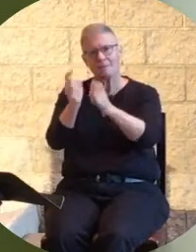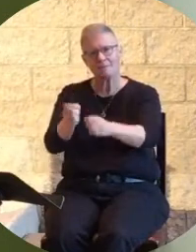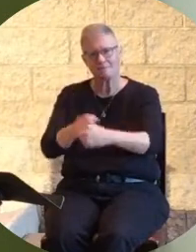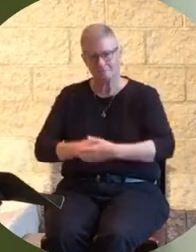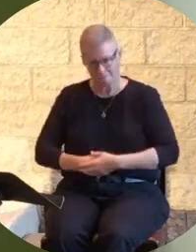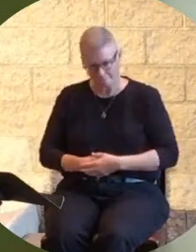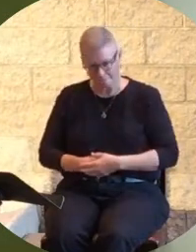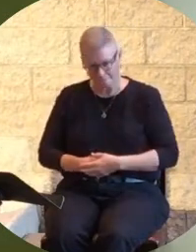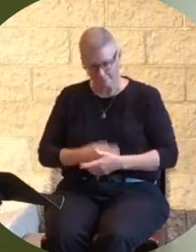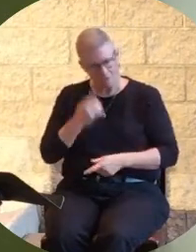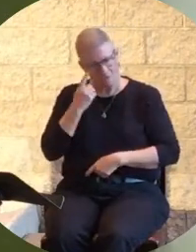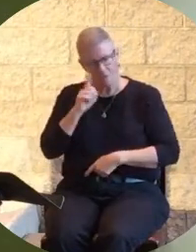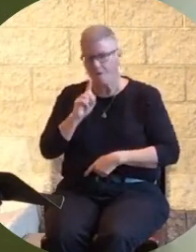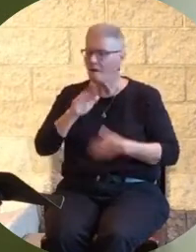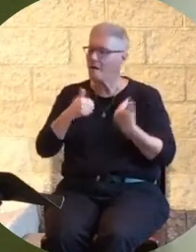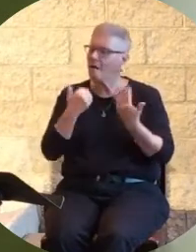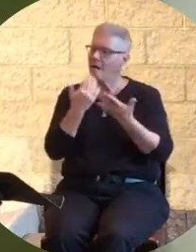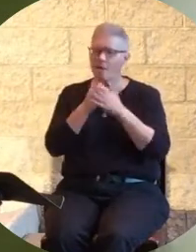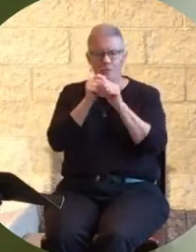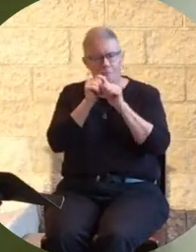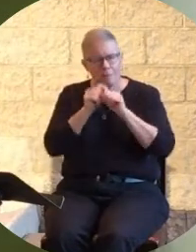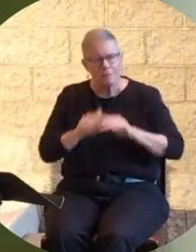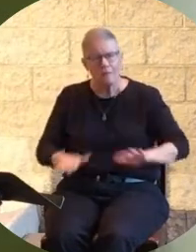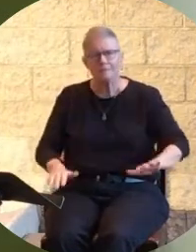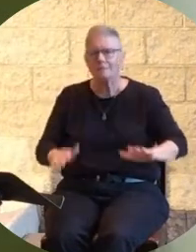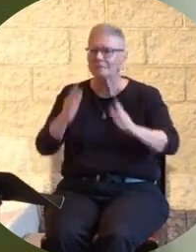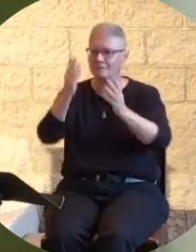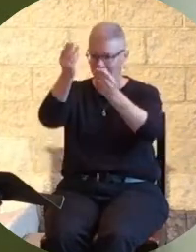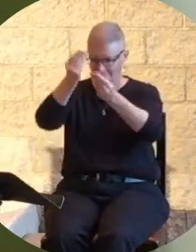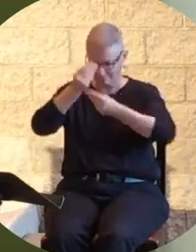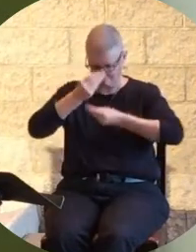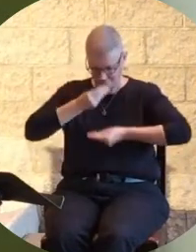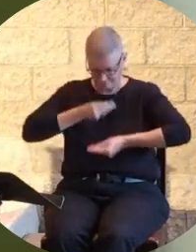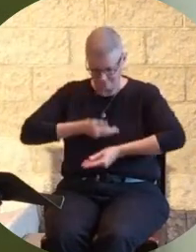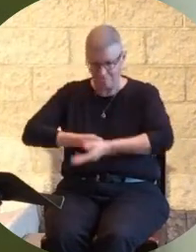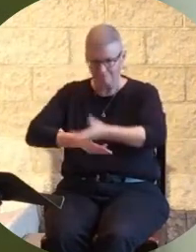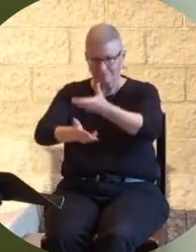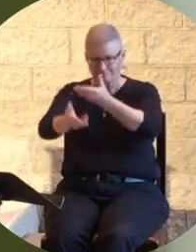for all the blessings that flow in and through us,